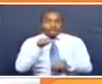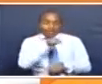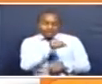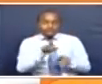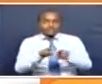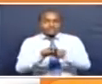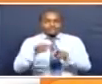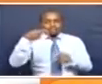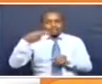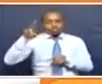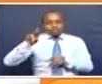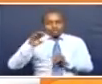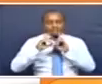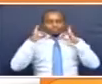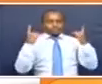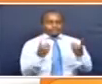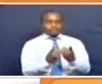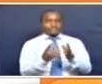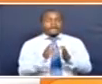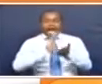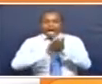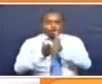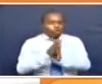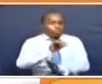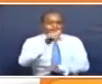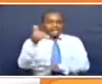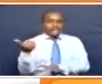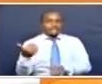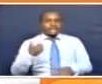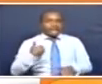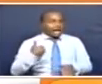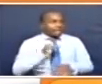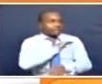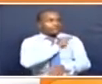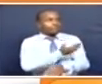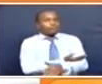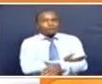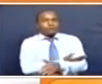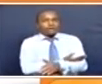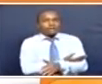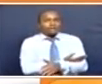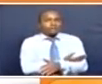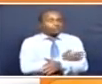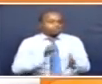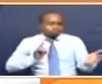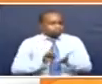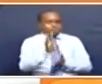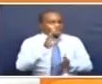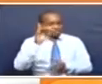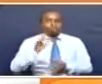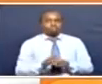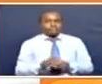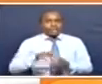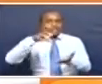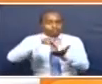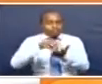department within the county. And nobody else has got the power to unilaterally fire you. The positions where the